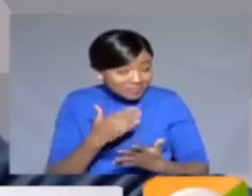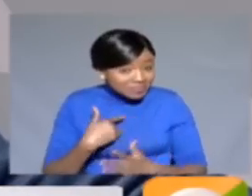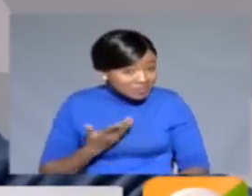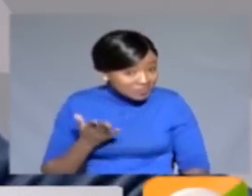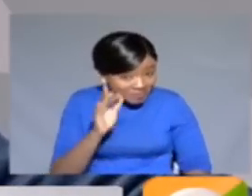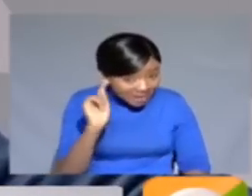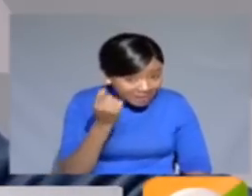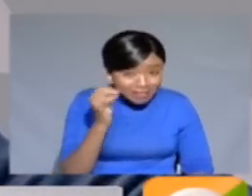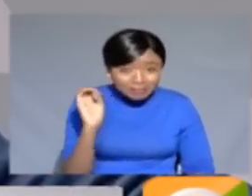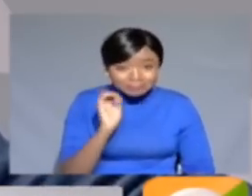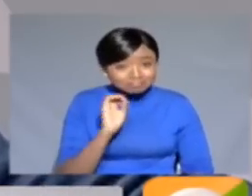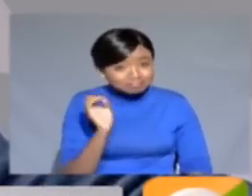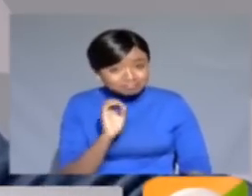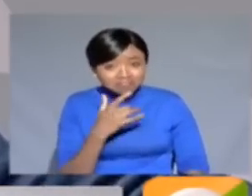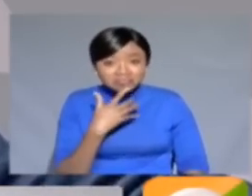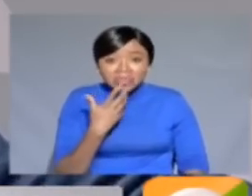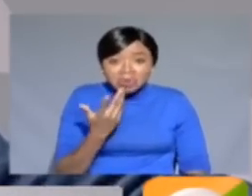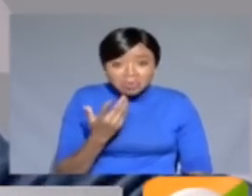then